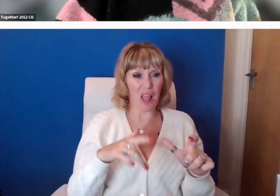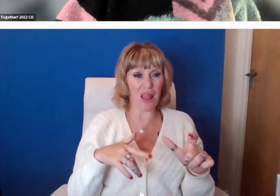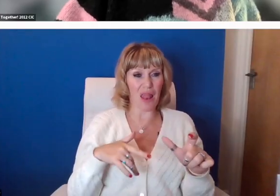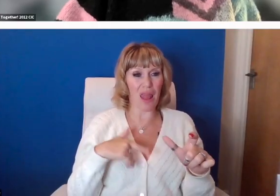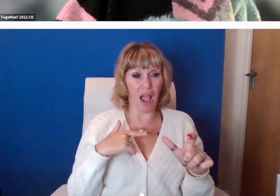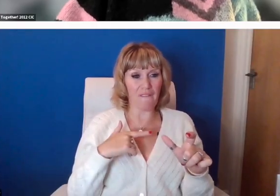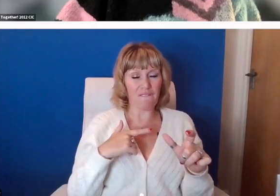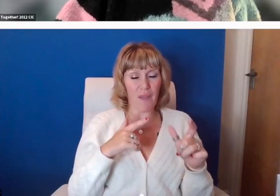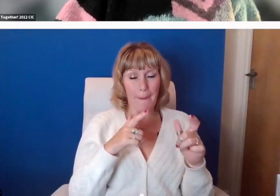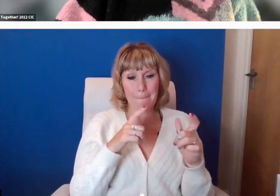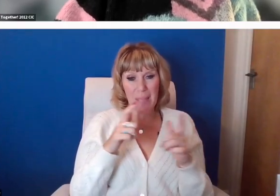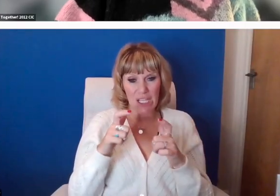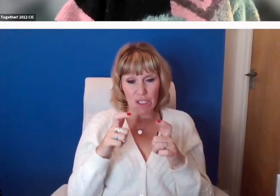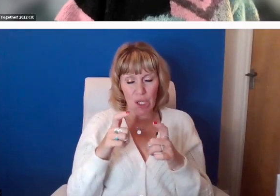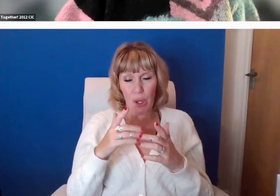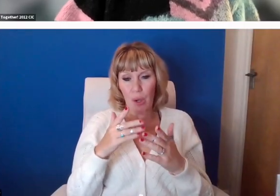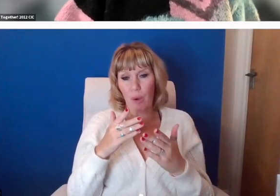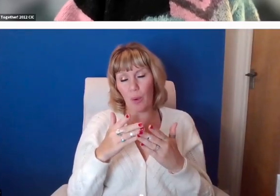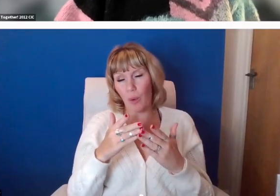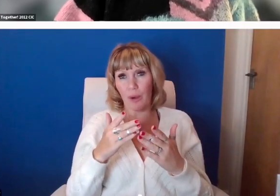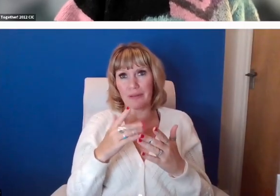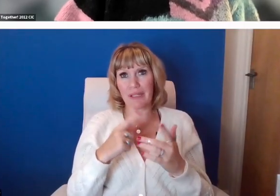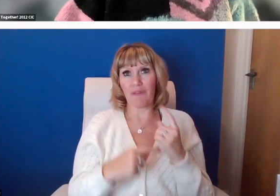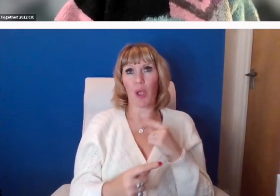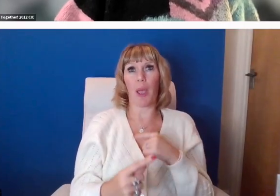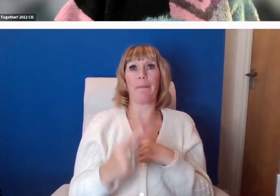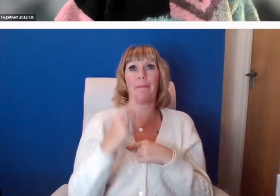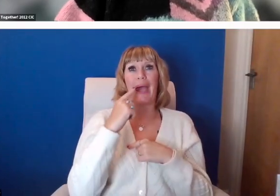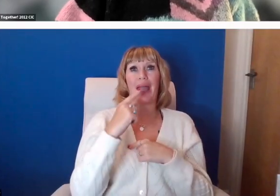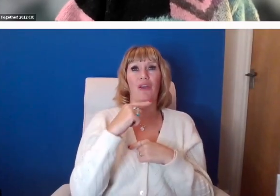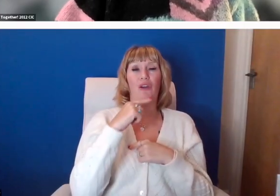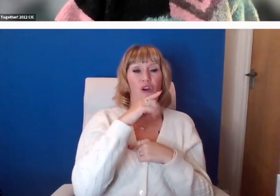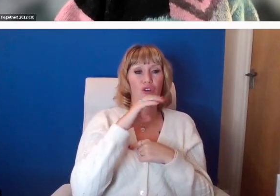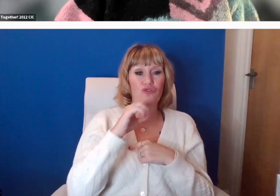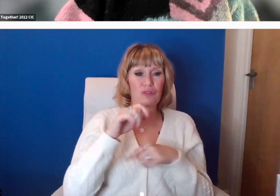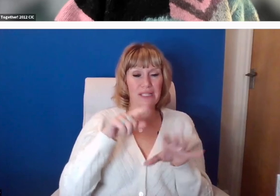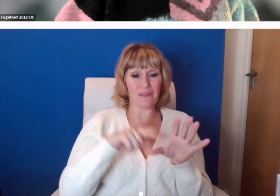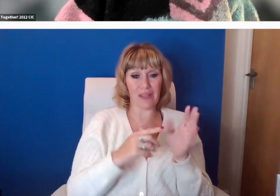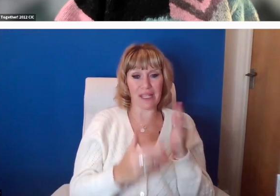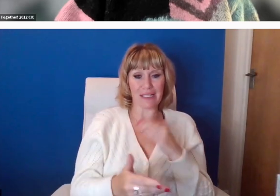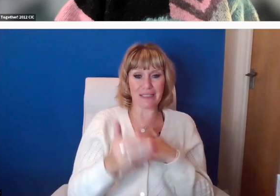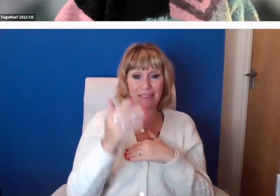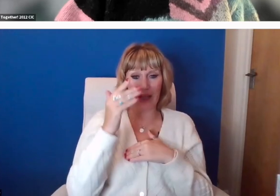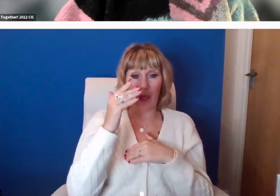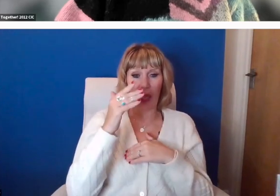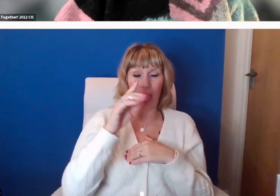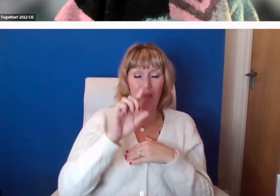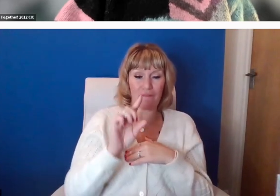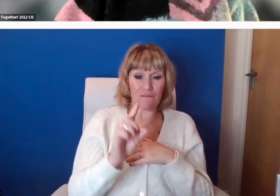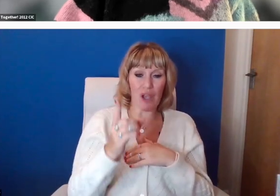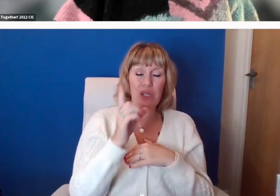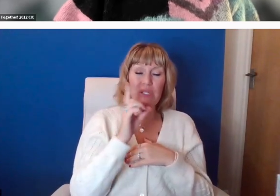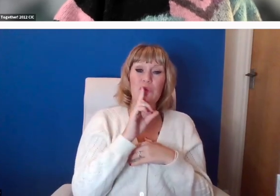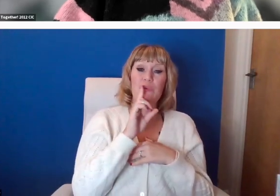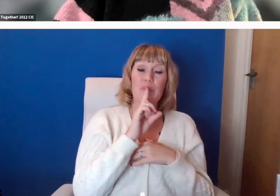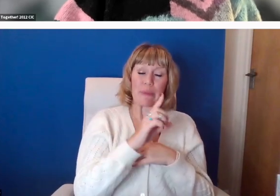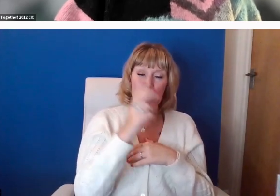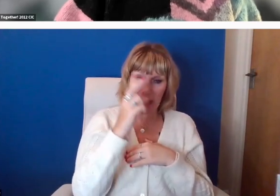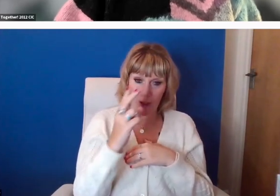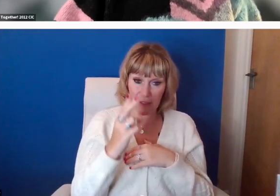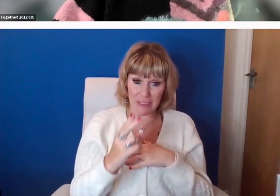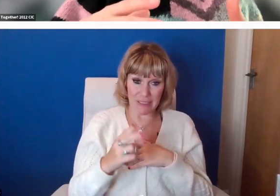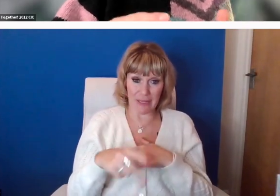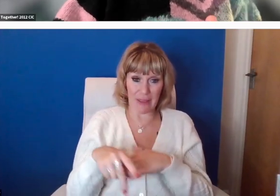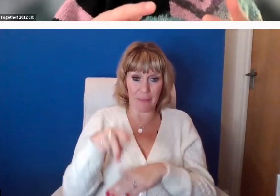very kind of, I suppose, going back hundreds of years, the pictures of the first women artists, if they did self-portraits, and they'd be sitting at